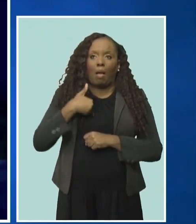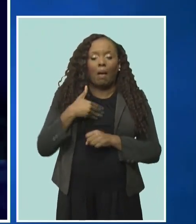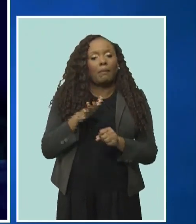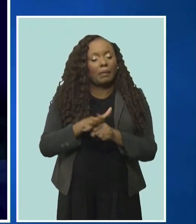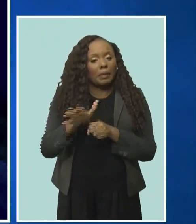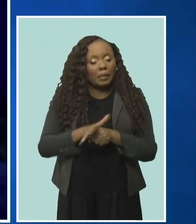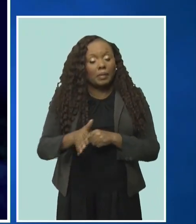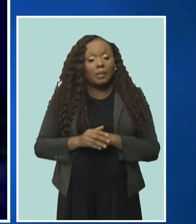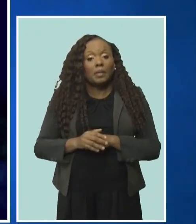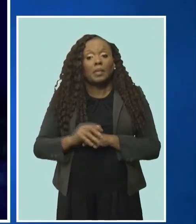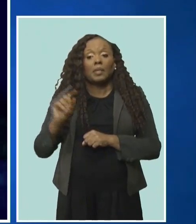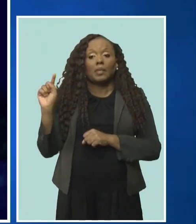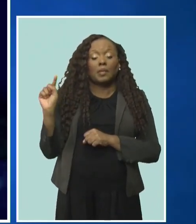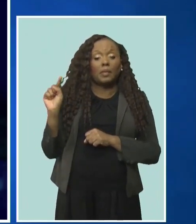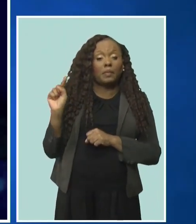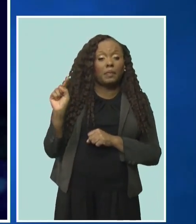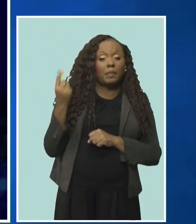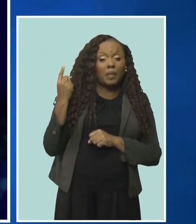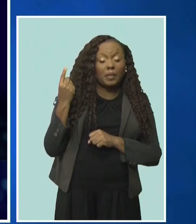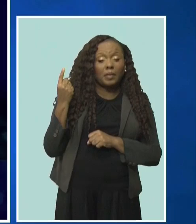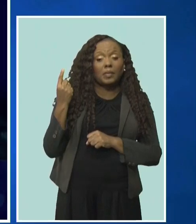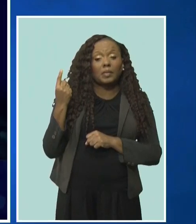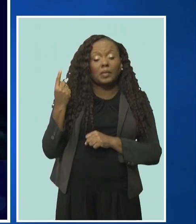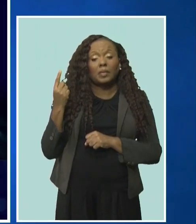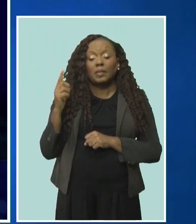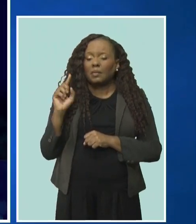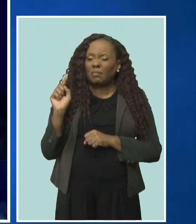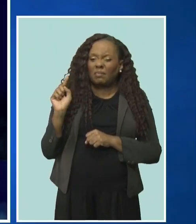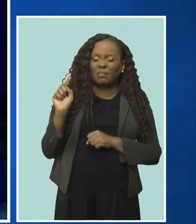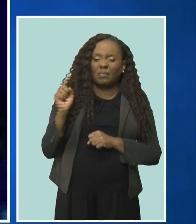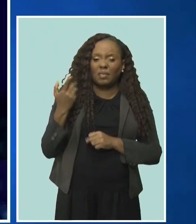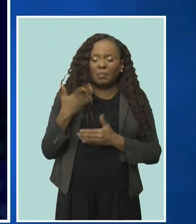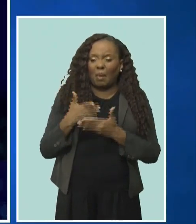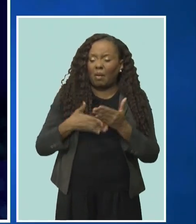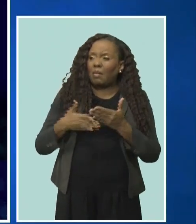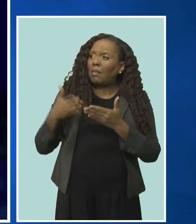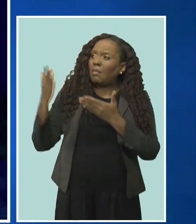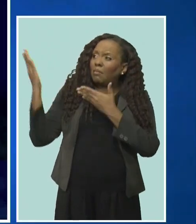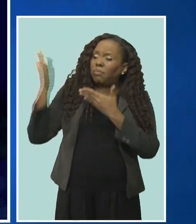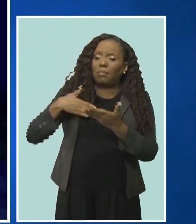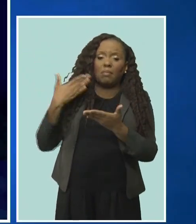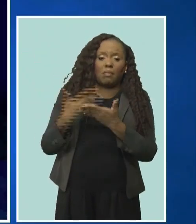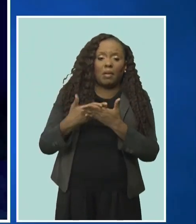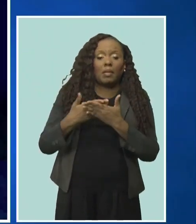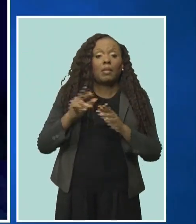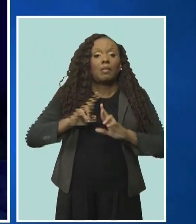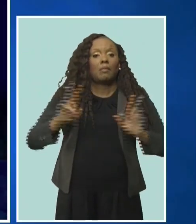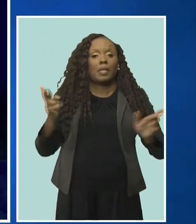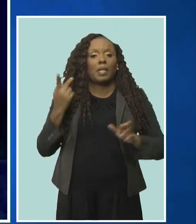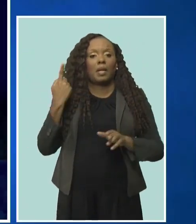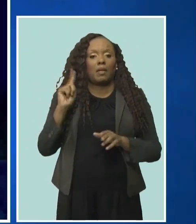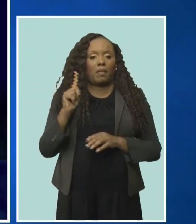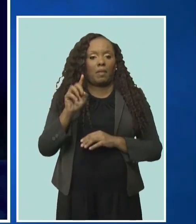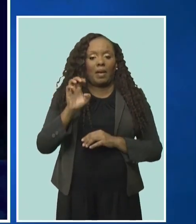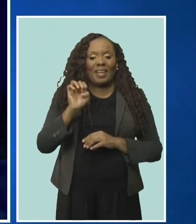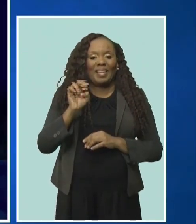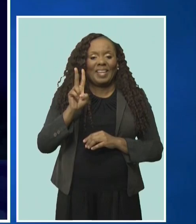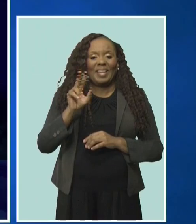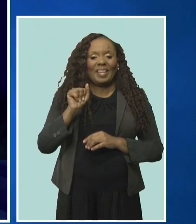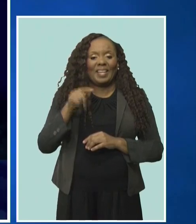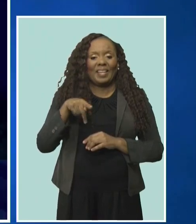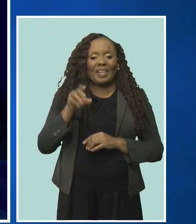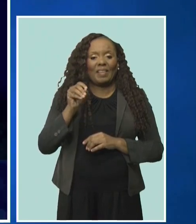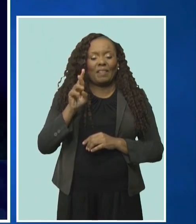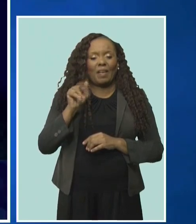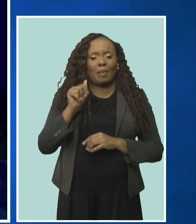first shipment of raw material has arrived and is already in production for evaporated milk. And another large order is en route